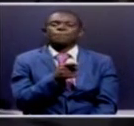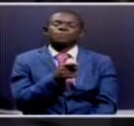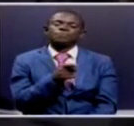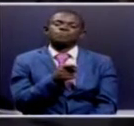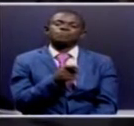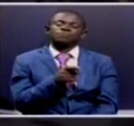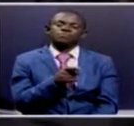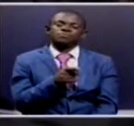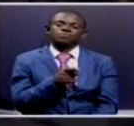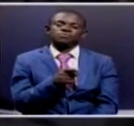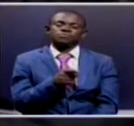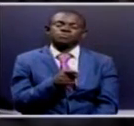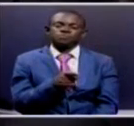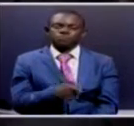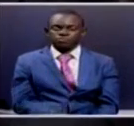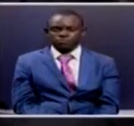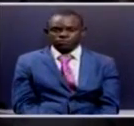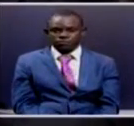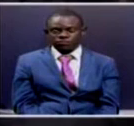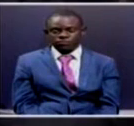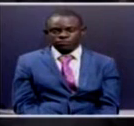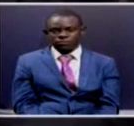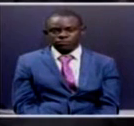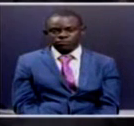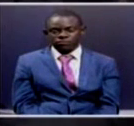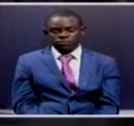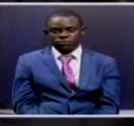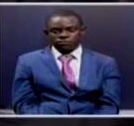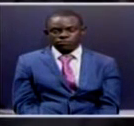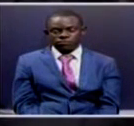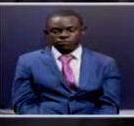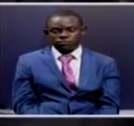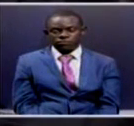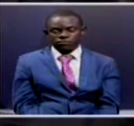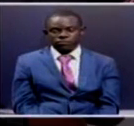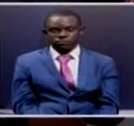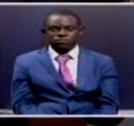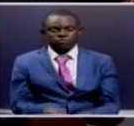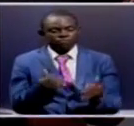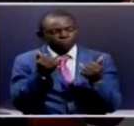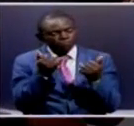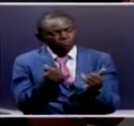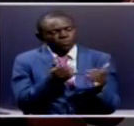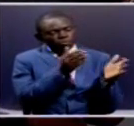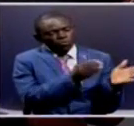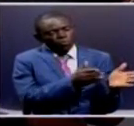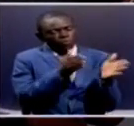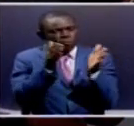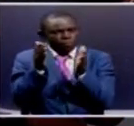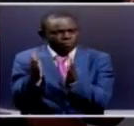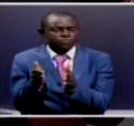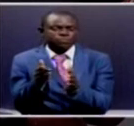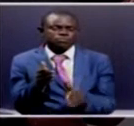is automatically unconstitutional, and you are not bound to respect that rule. Let's look at what you talked about,